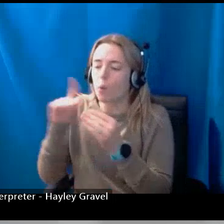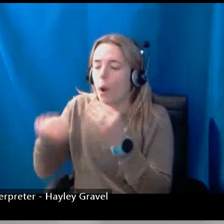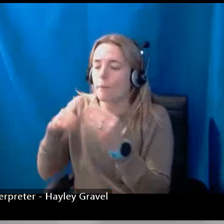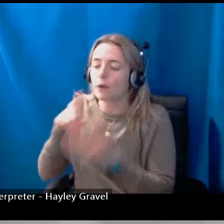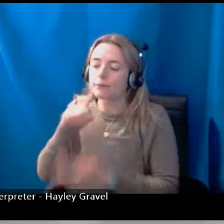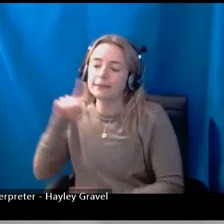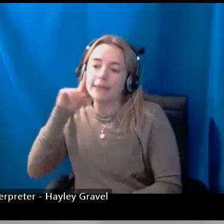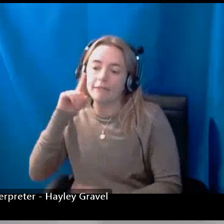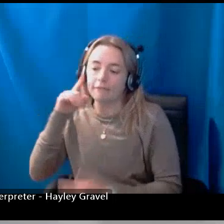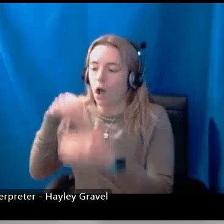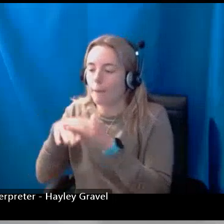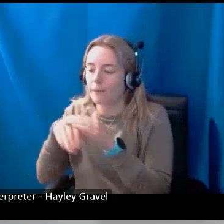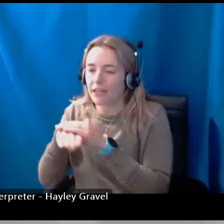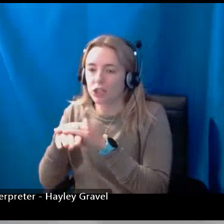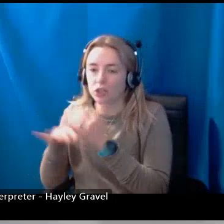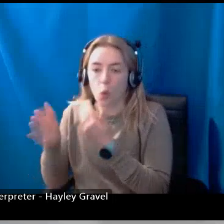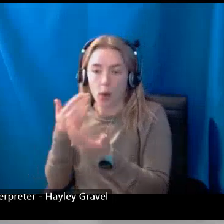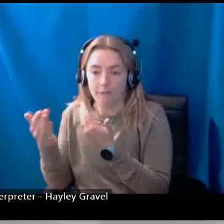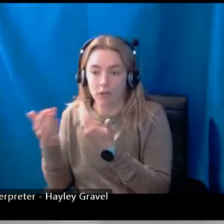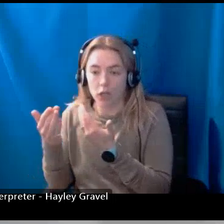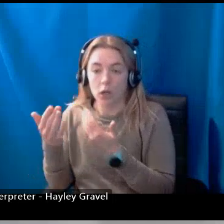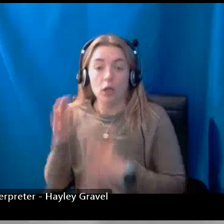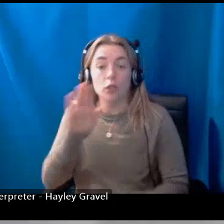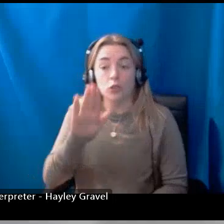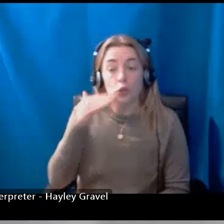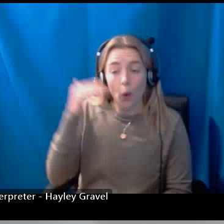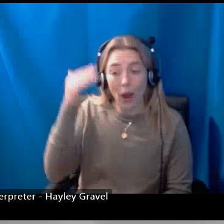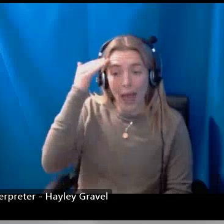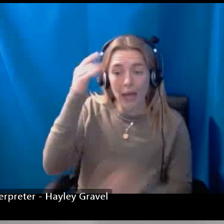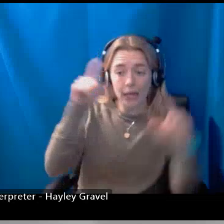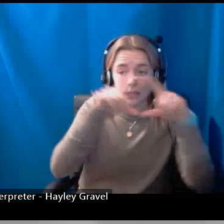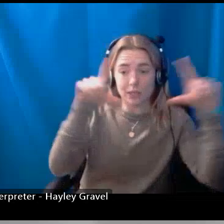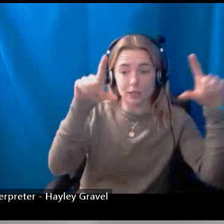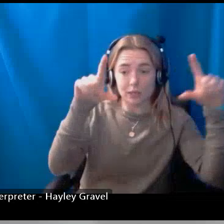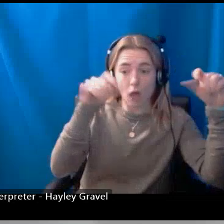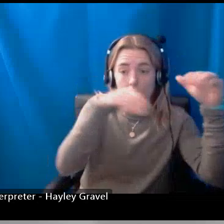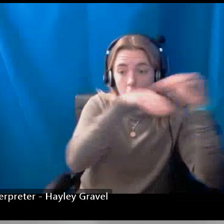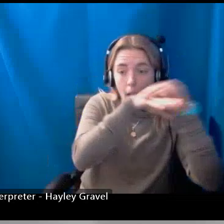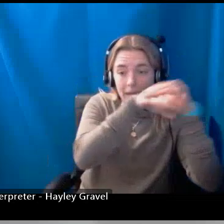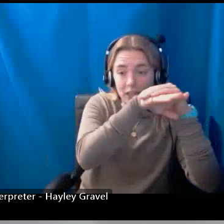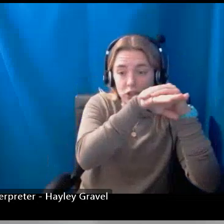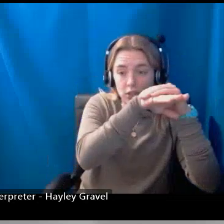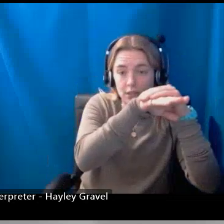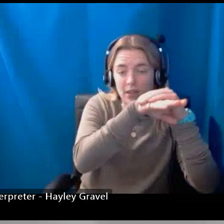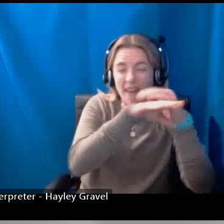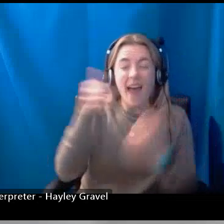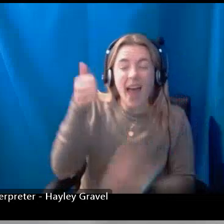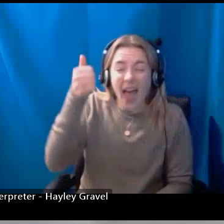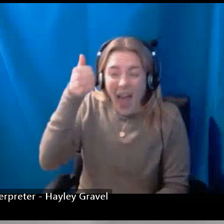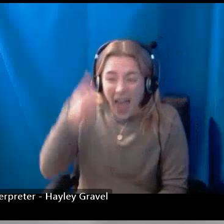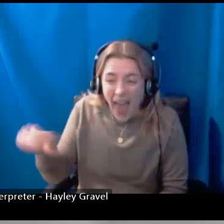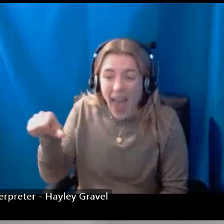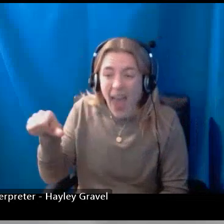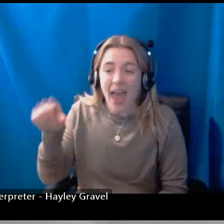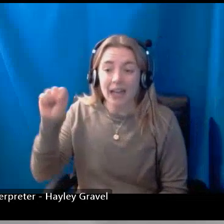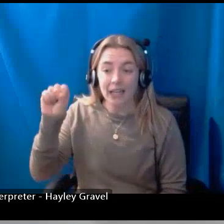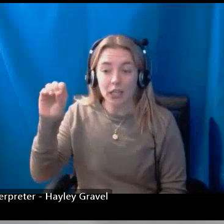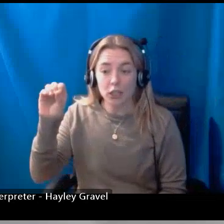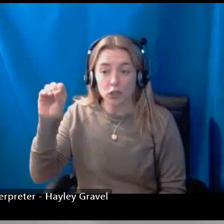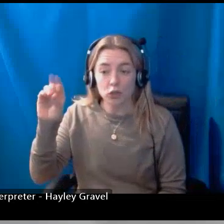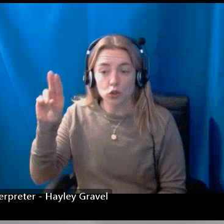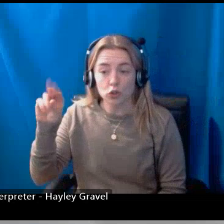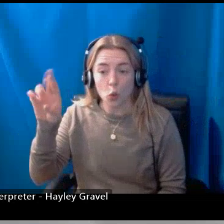coming up with your resources, and someone asks, how many resources should we have? That's up to you. That's your choice.